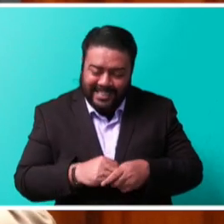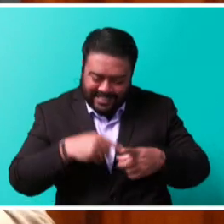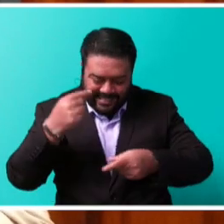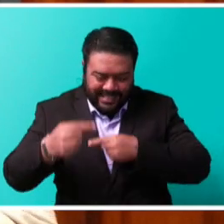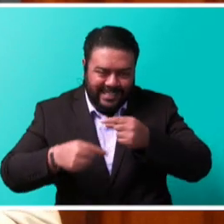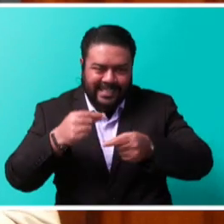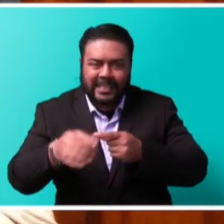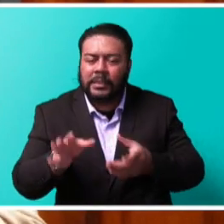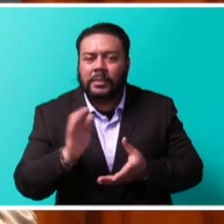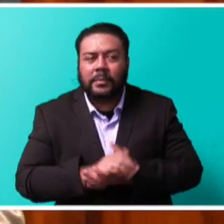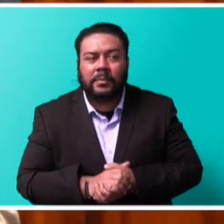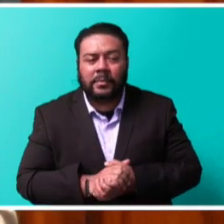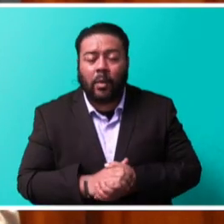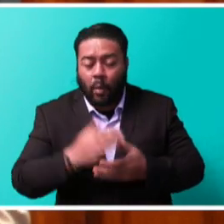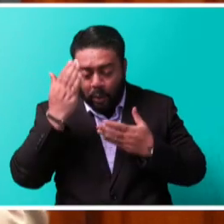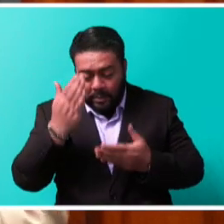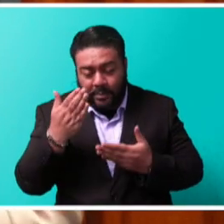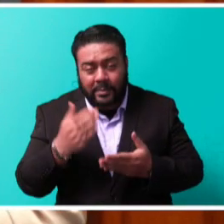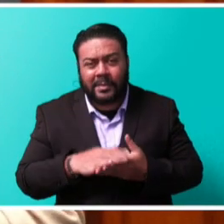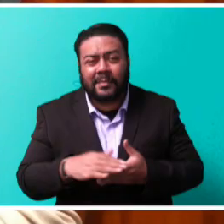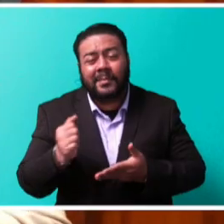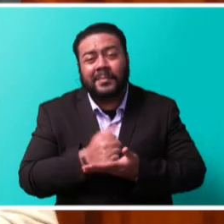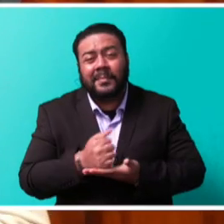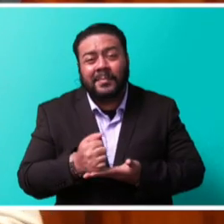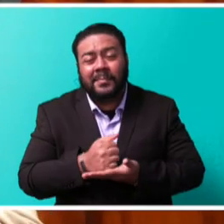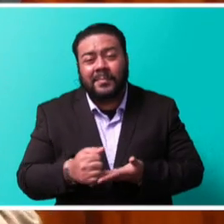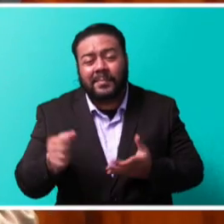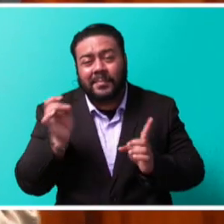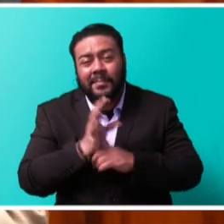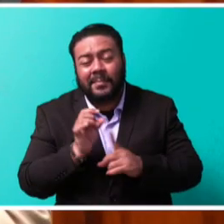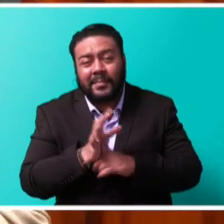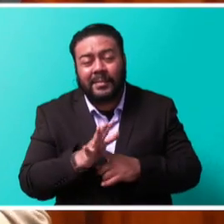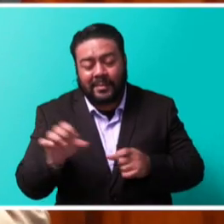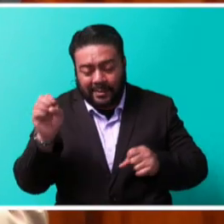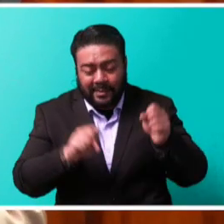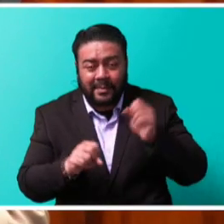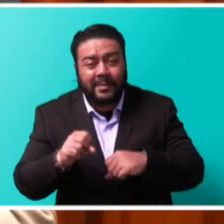intergenerational equity. Honourable Speaker, the Act also emphasizes the importance of scientific